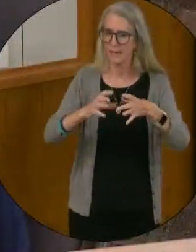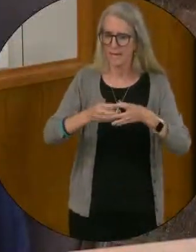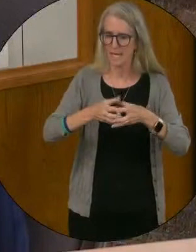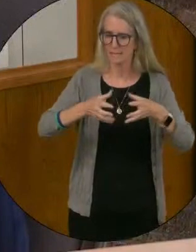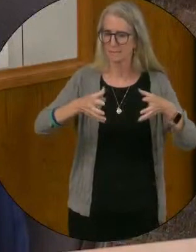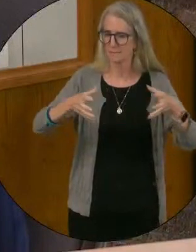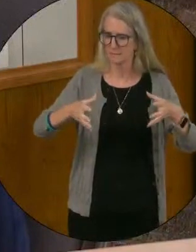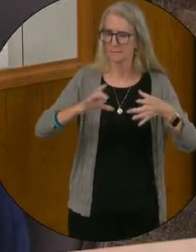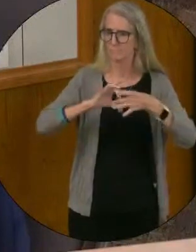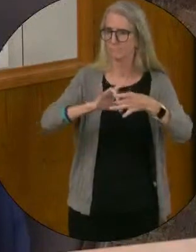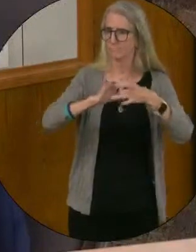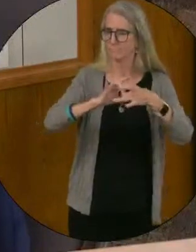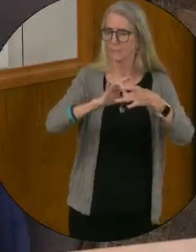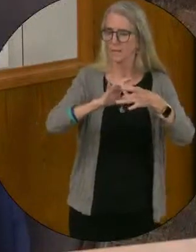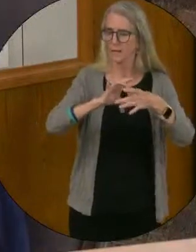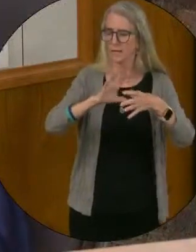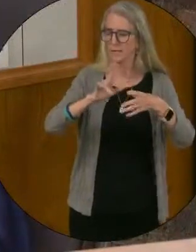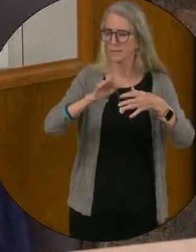our